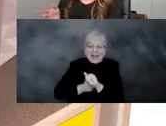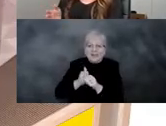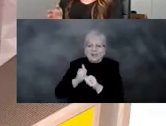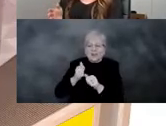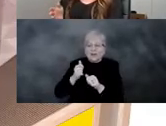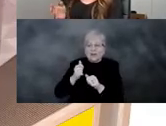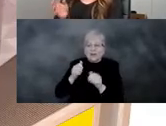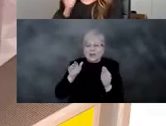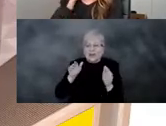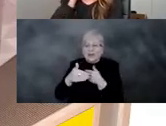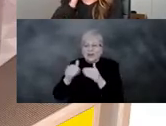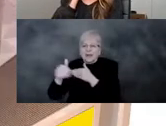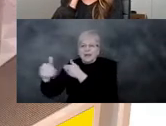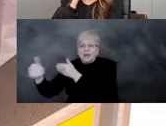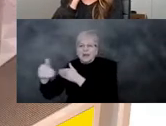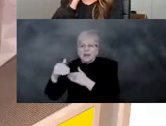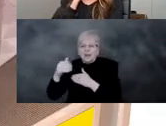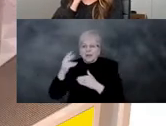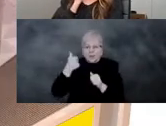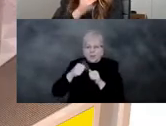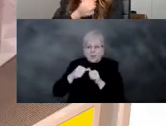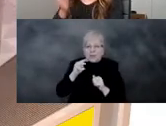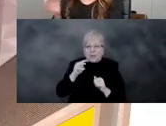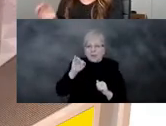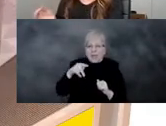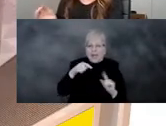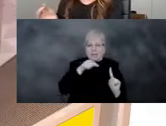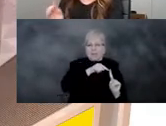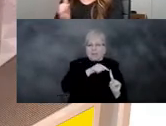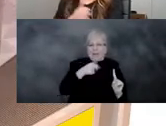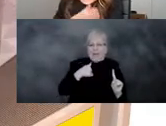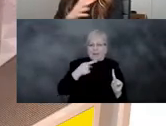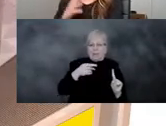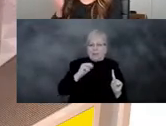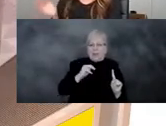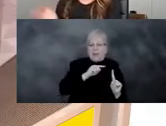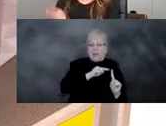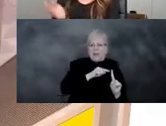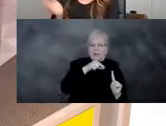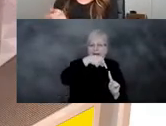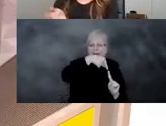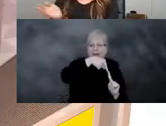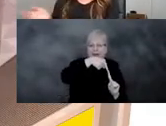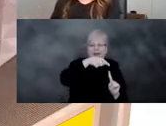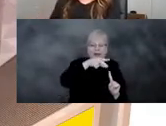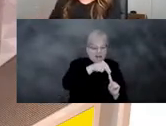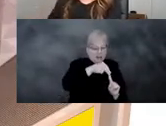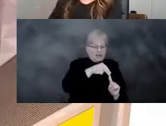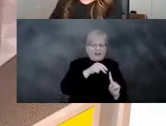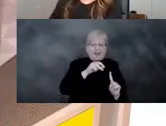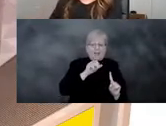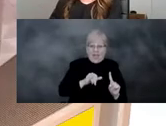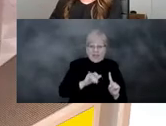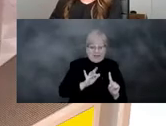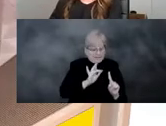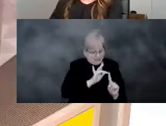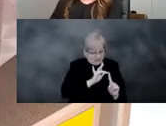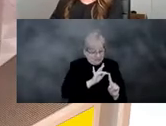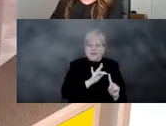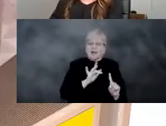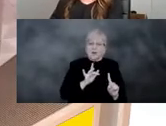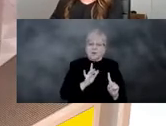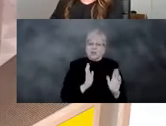map in the virtual conference center. So depending on which room you're in, that'll be that room's group conversation.